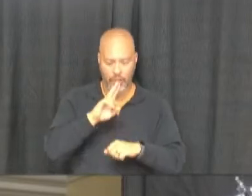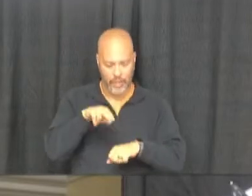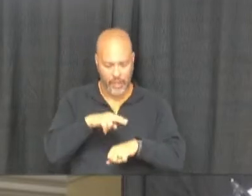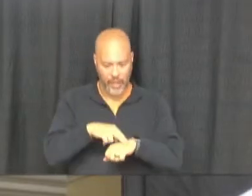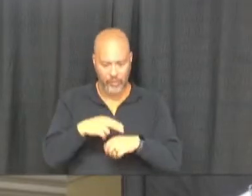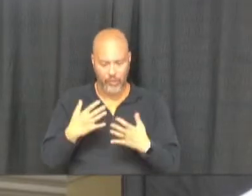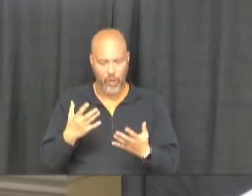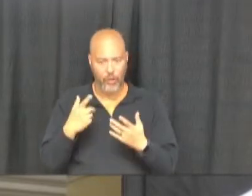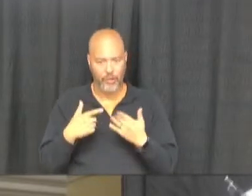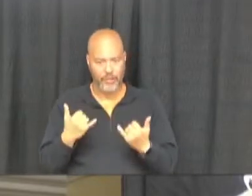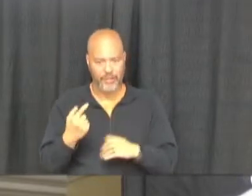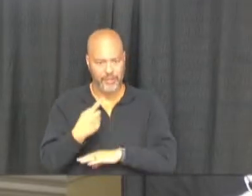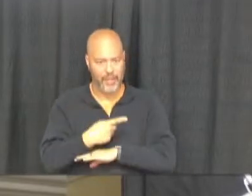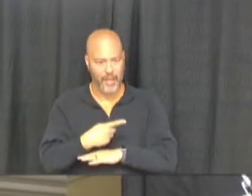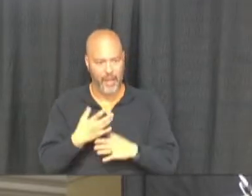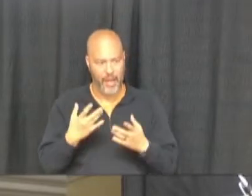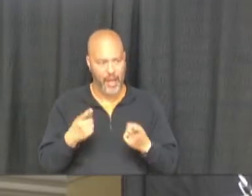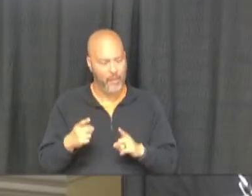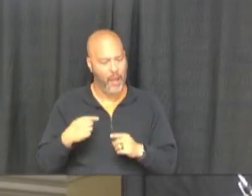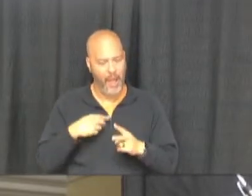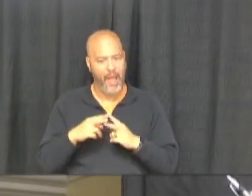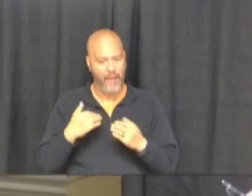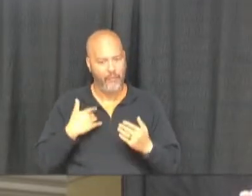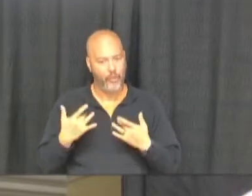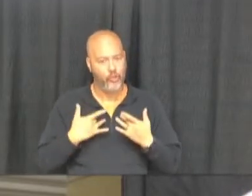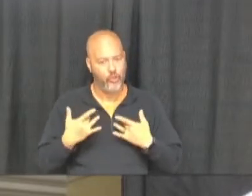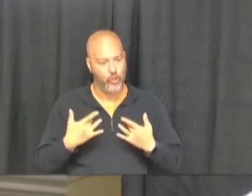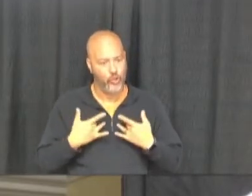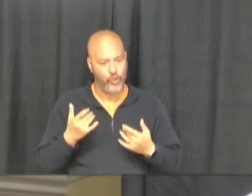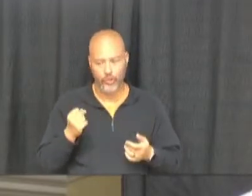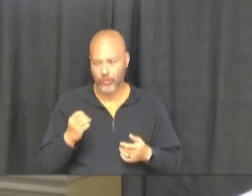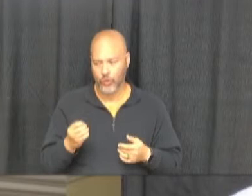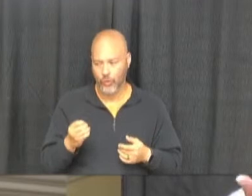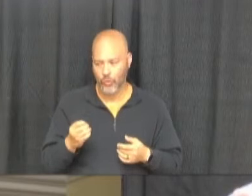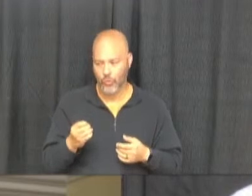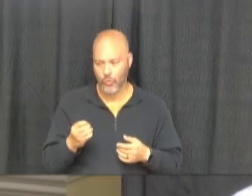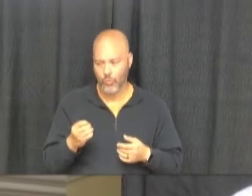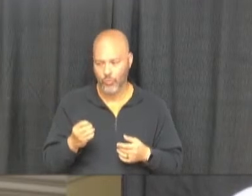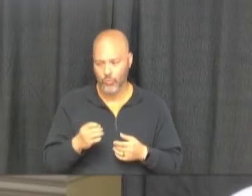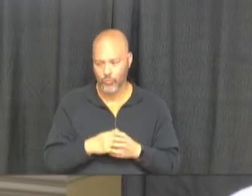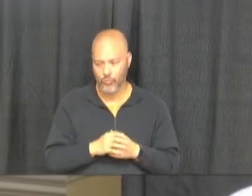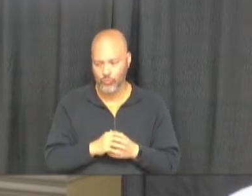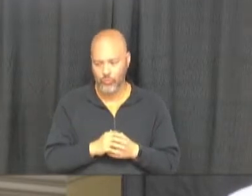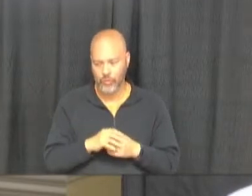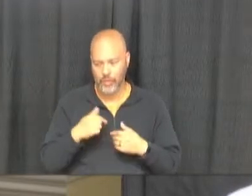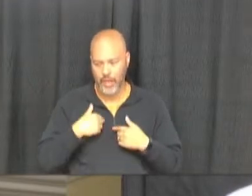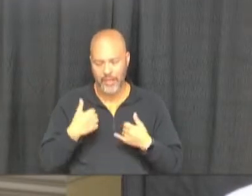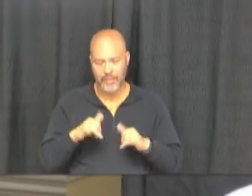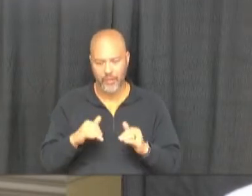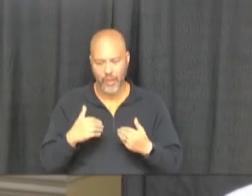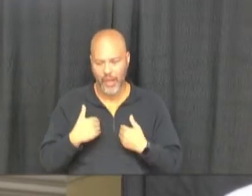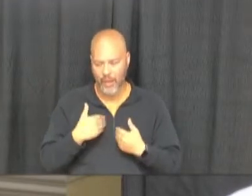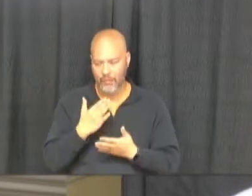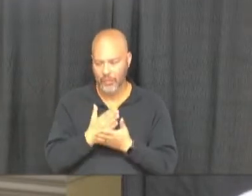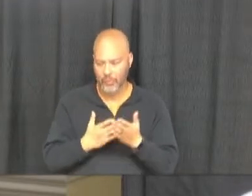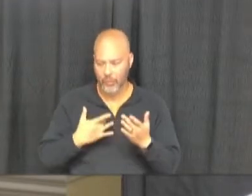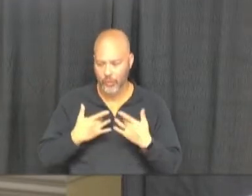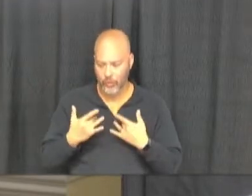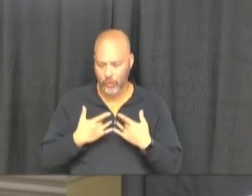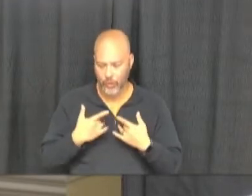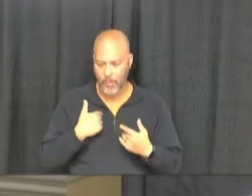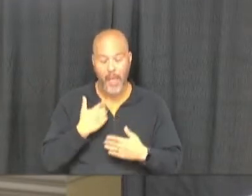state especially, I mean, I'm concerned for that. So I still have a lot of concerns.